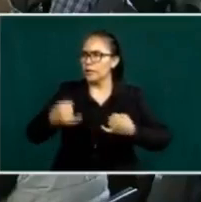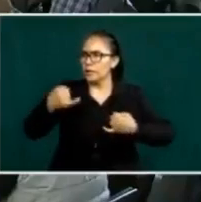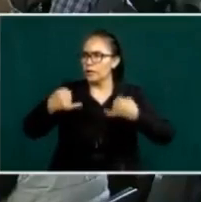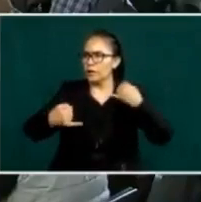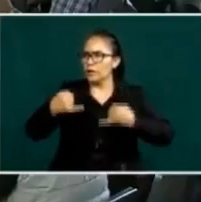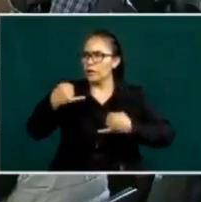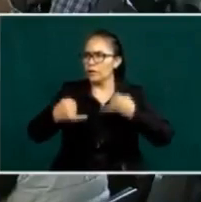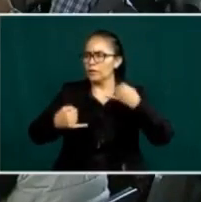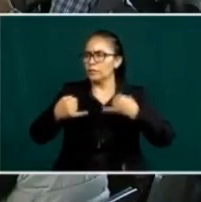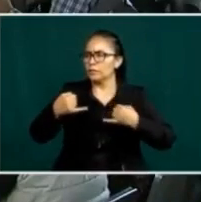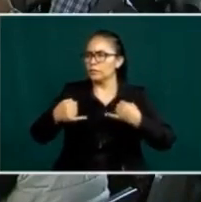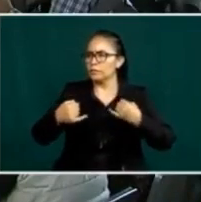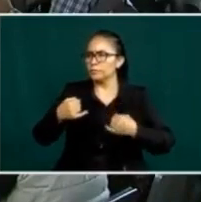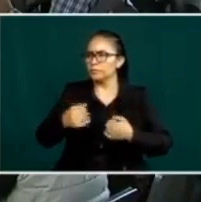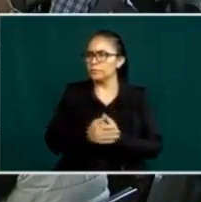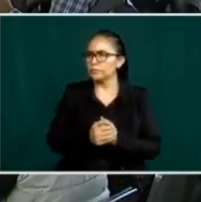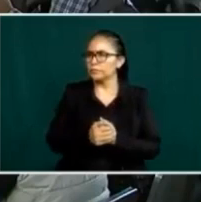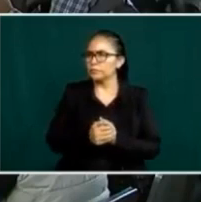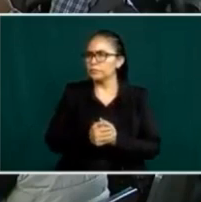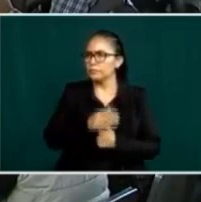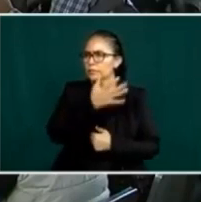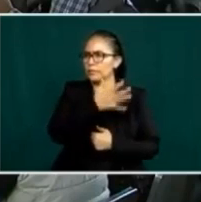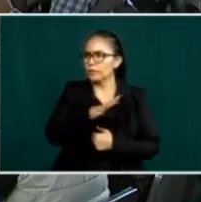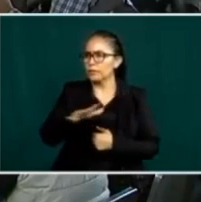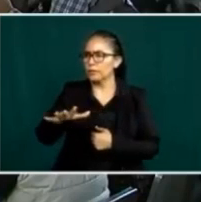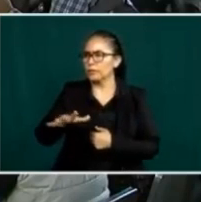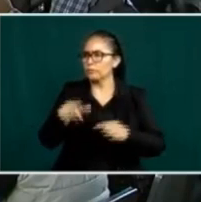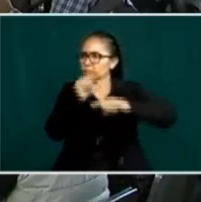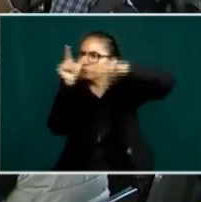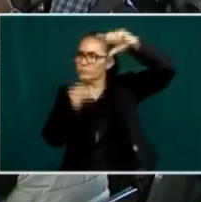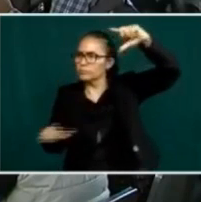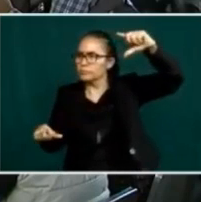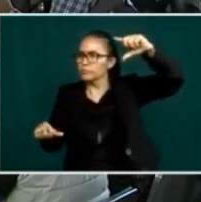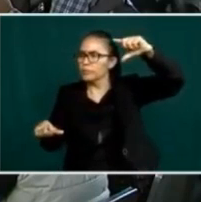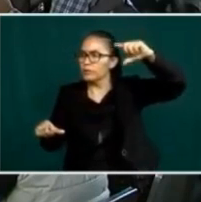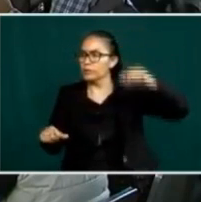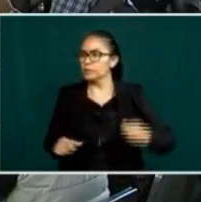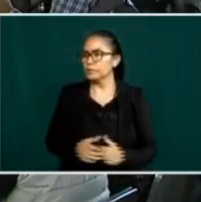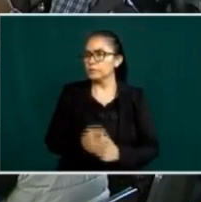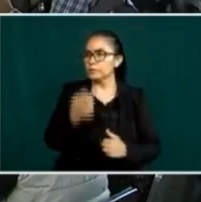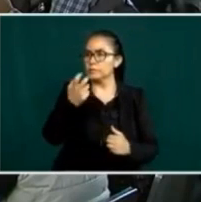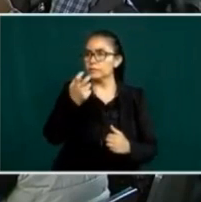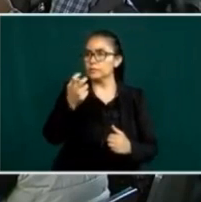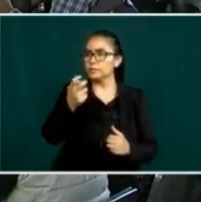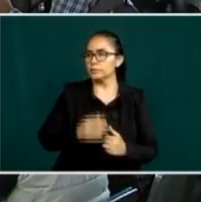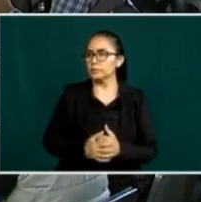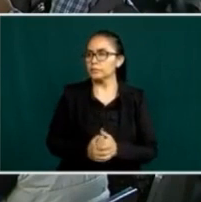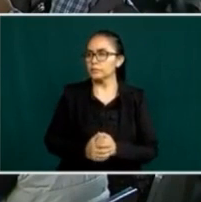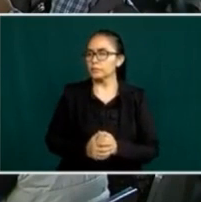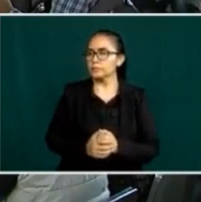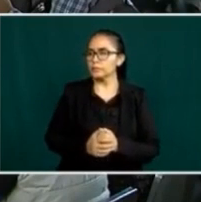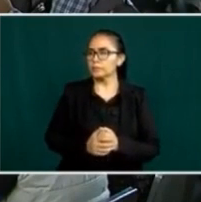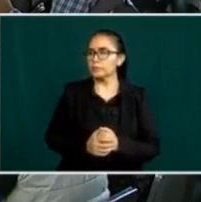that it goes to the Attorney General of the Republic. This,